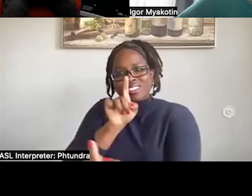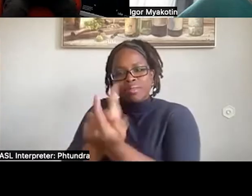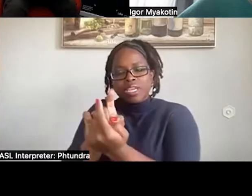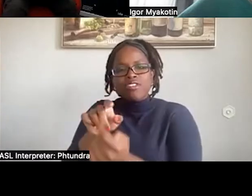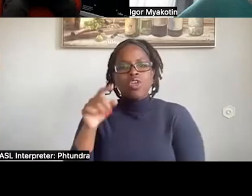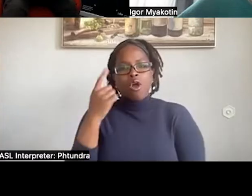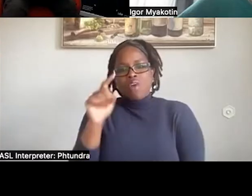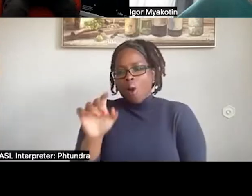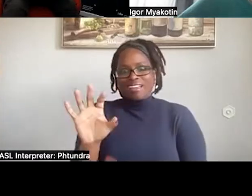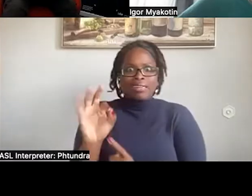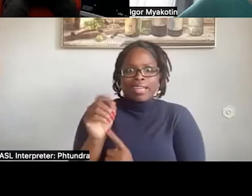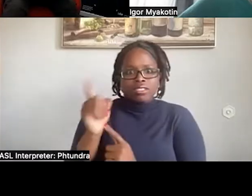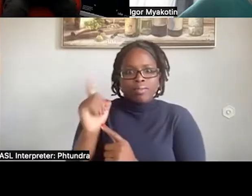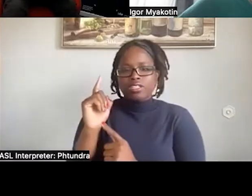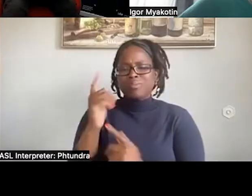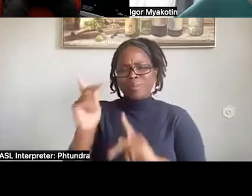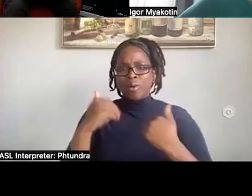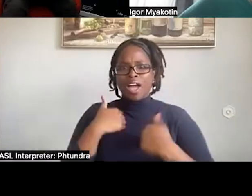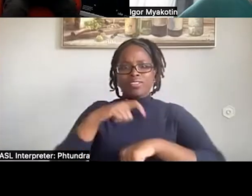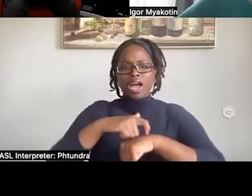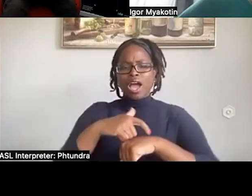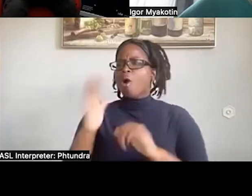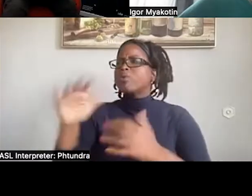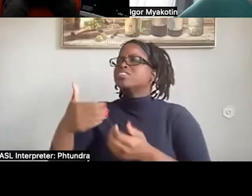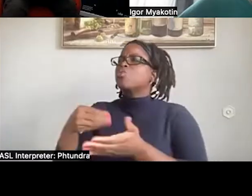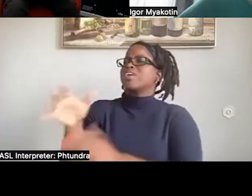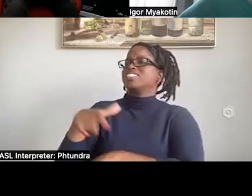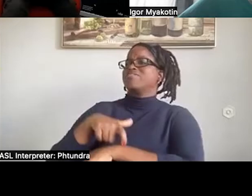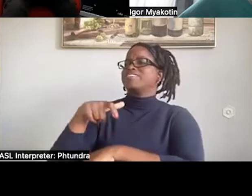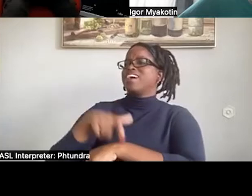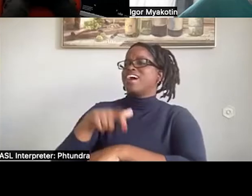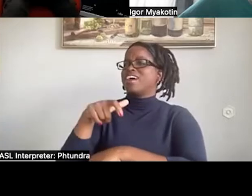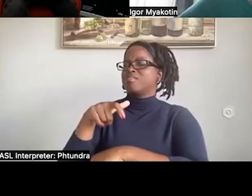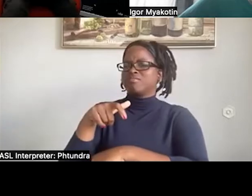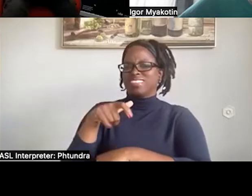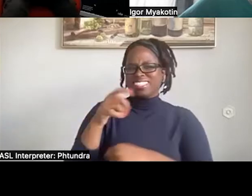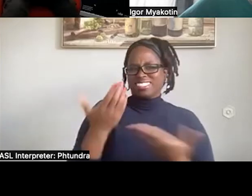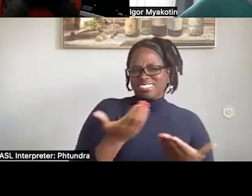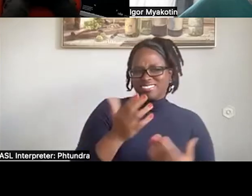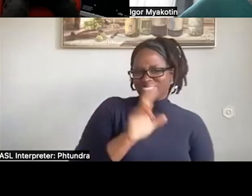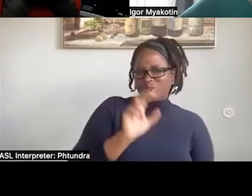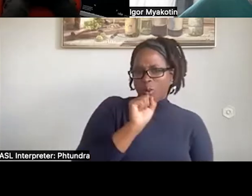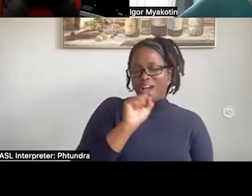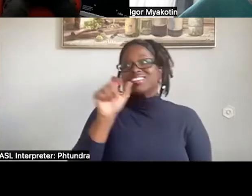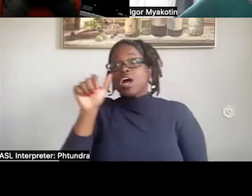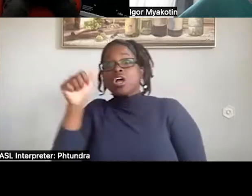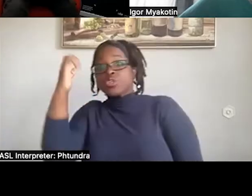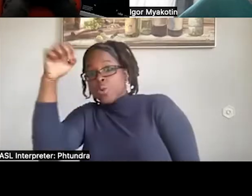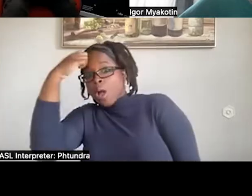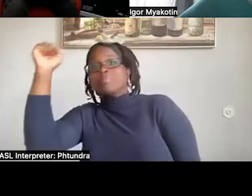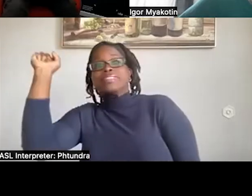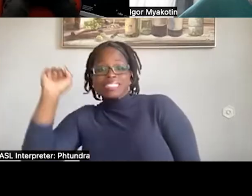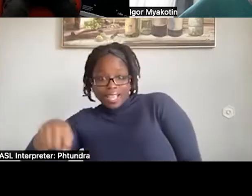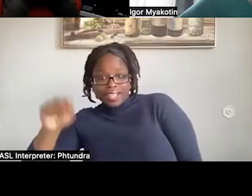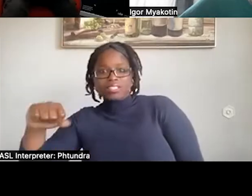nobody has time for that. Nobody has that kind of interest. That's something that happens in European filmmaking. But for American